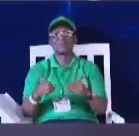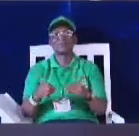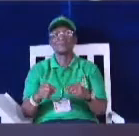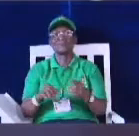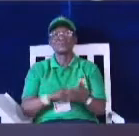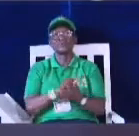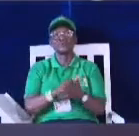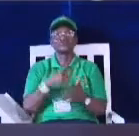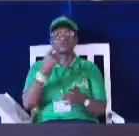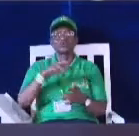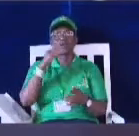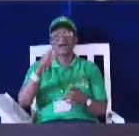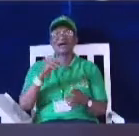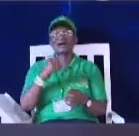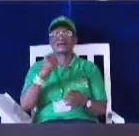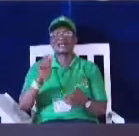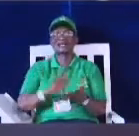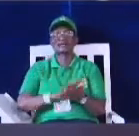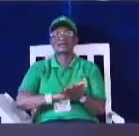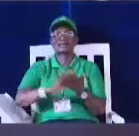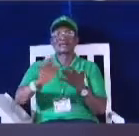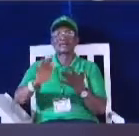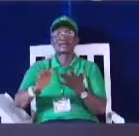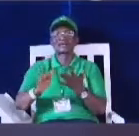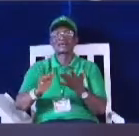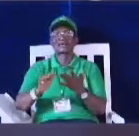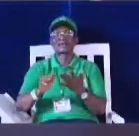Those who are the cleanest